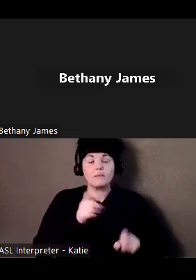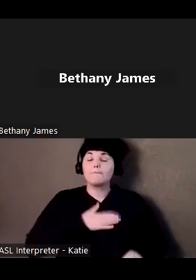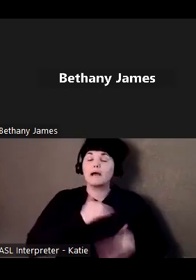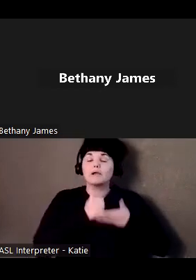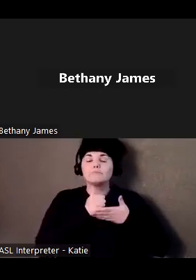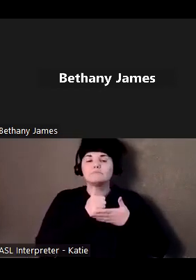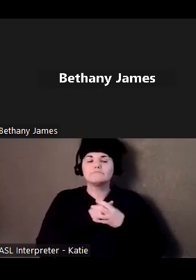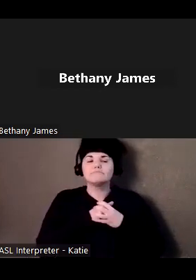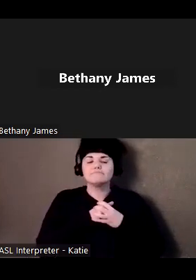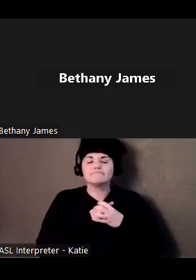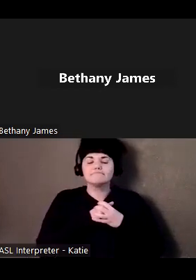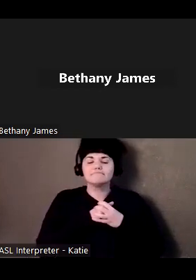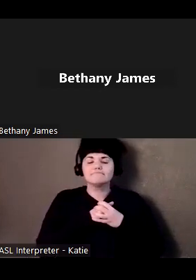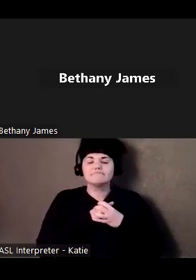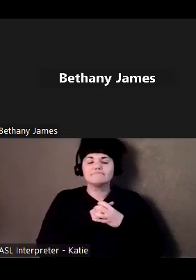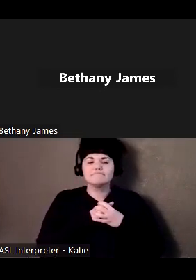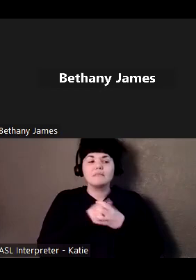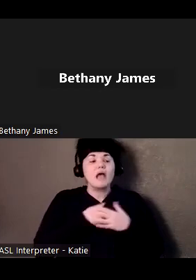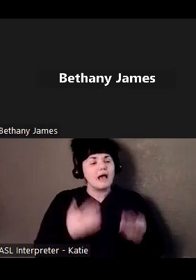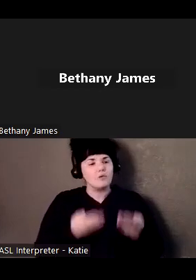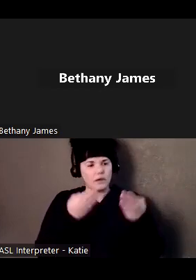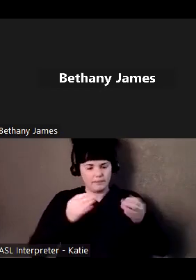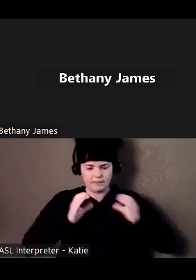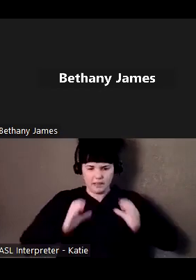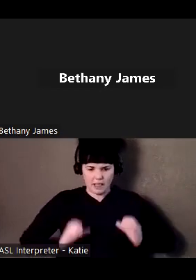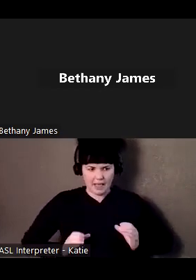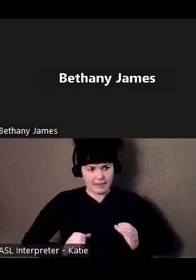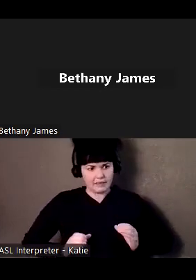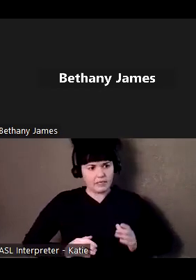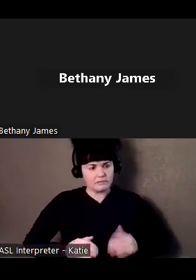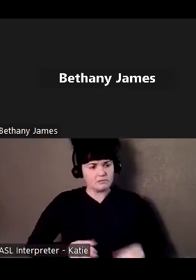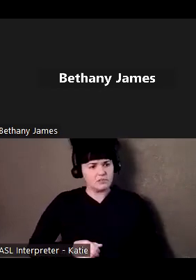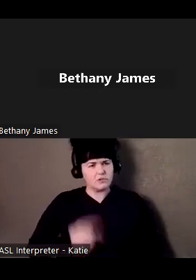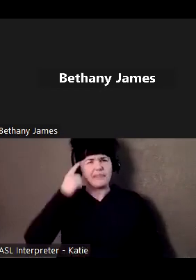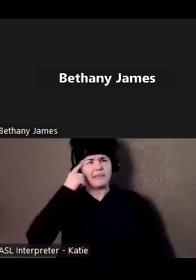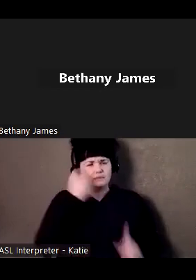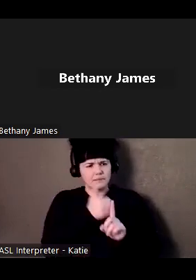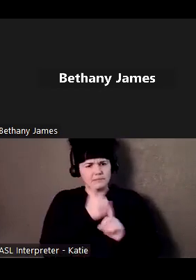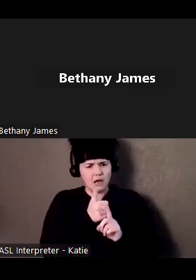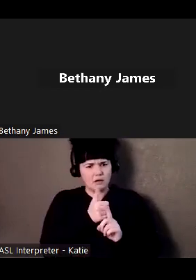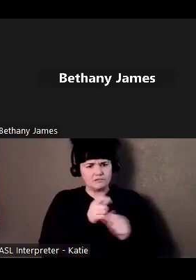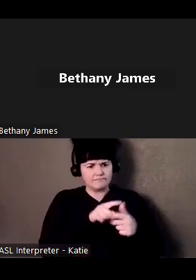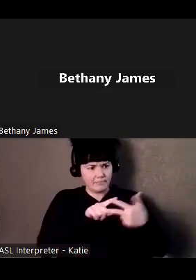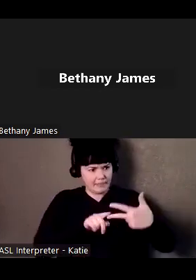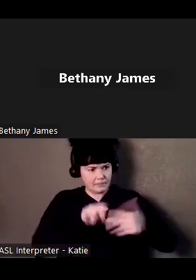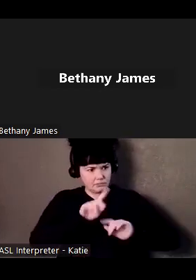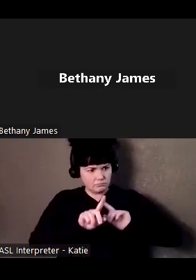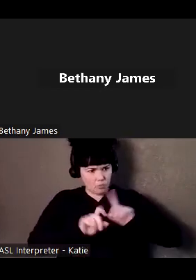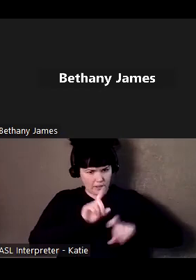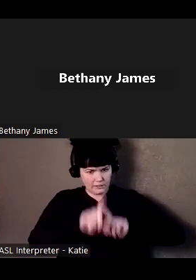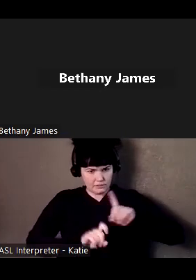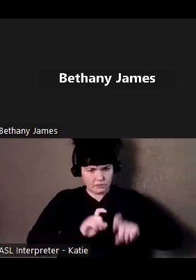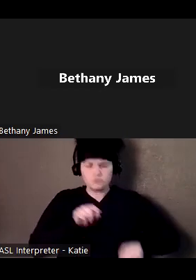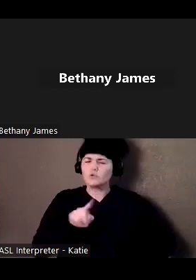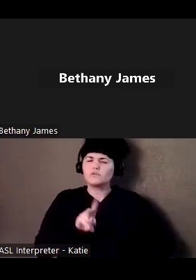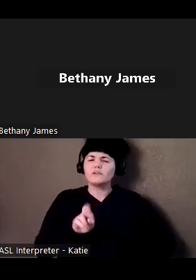I would recommend that clients kind of ask themselves these questions, or as a VR counselor, you would guide your customer through these